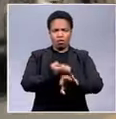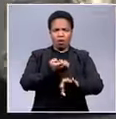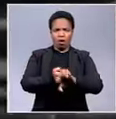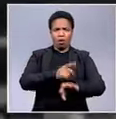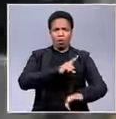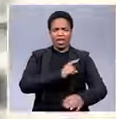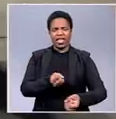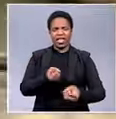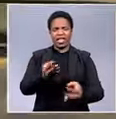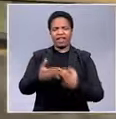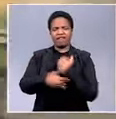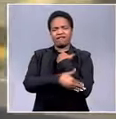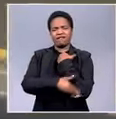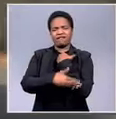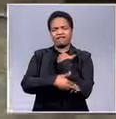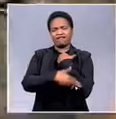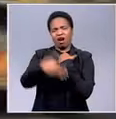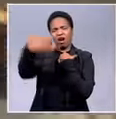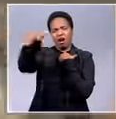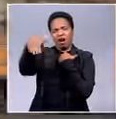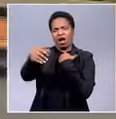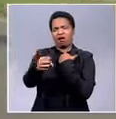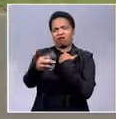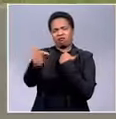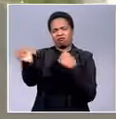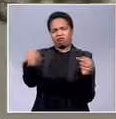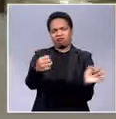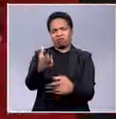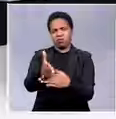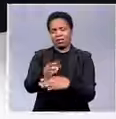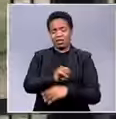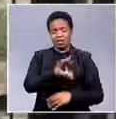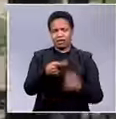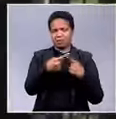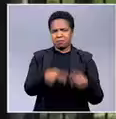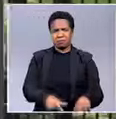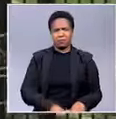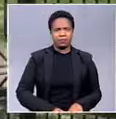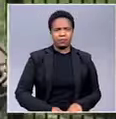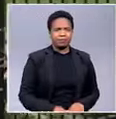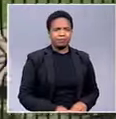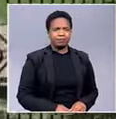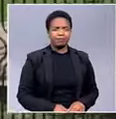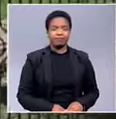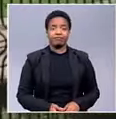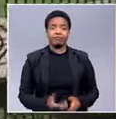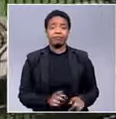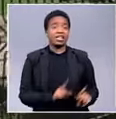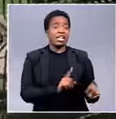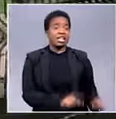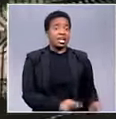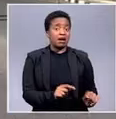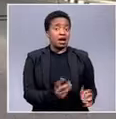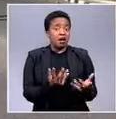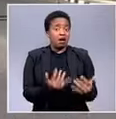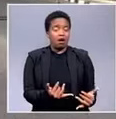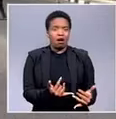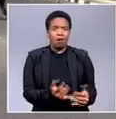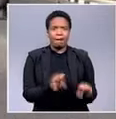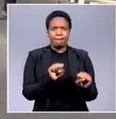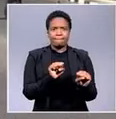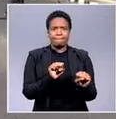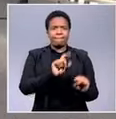because they only apparently employ foreign drivers. Parts of Hout Bay and Cape Town were brought to a standstill